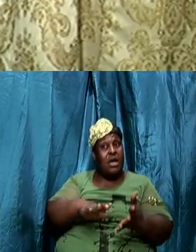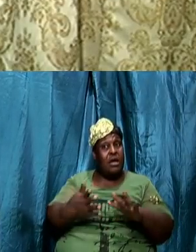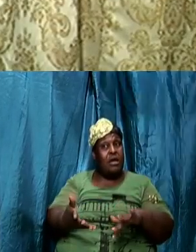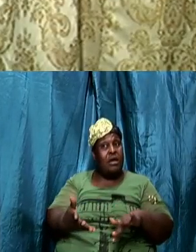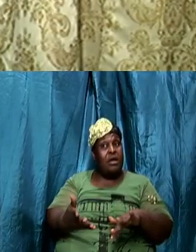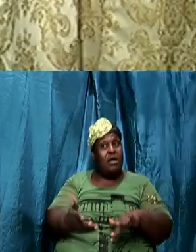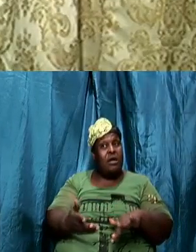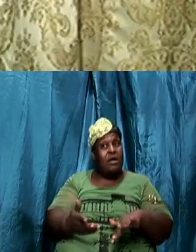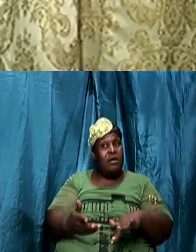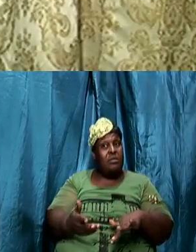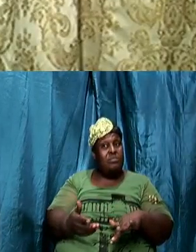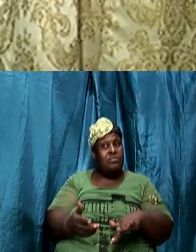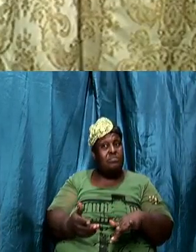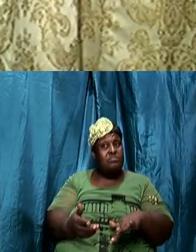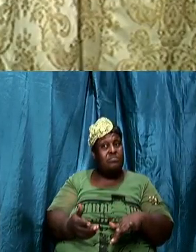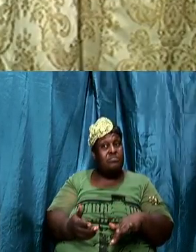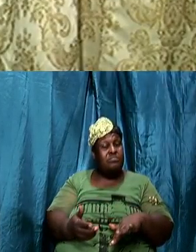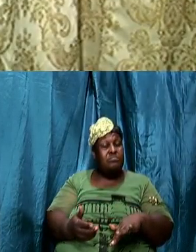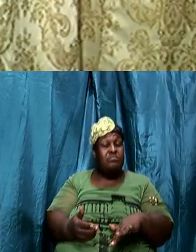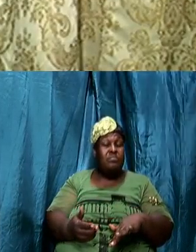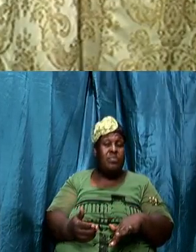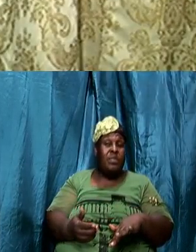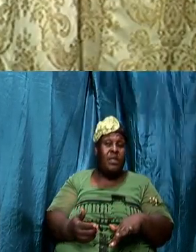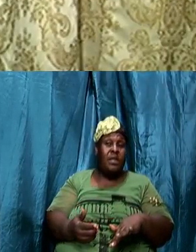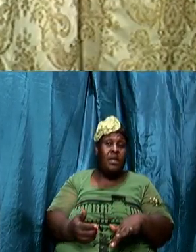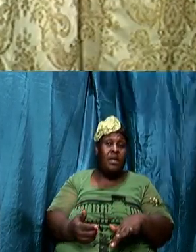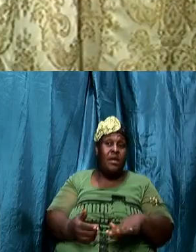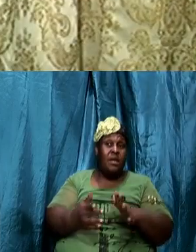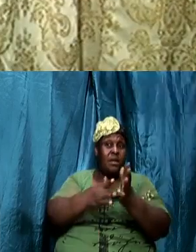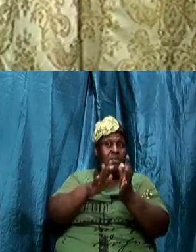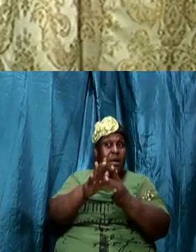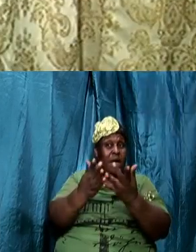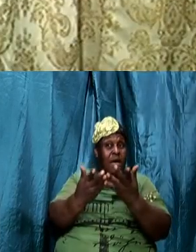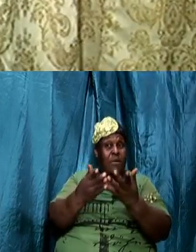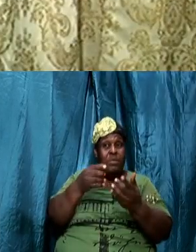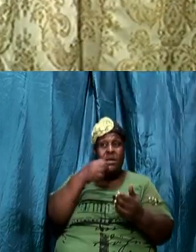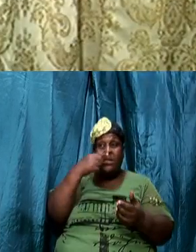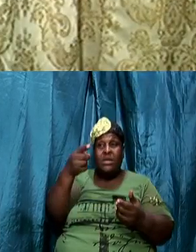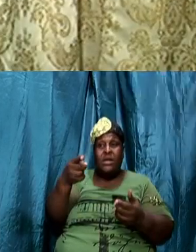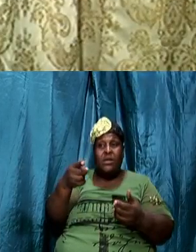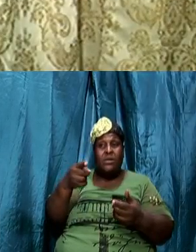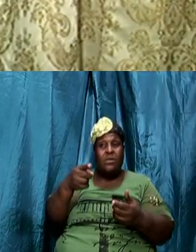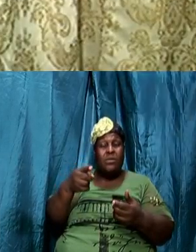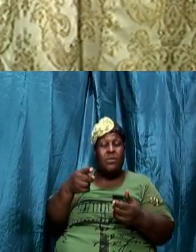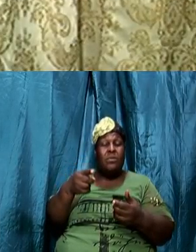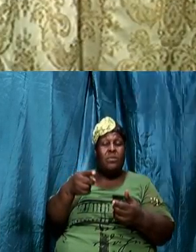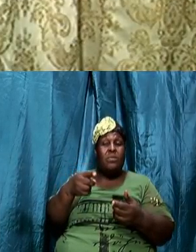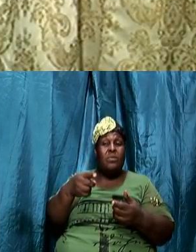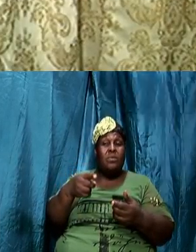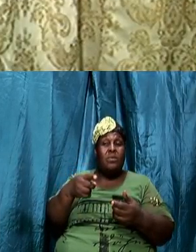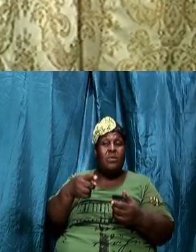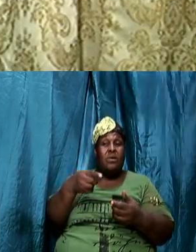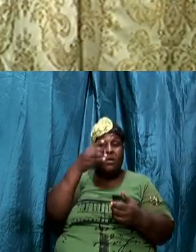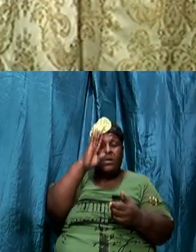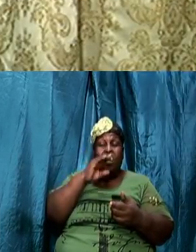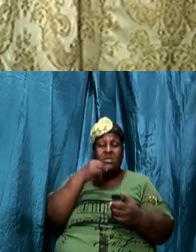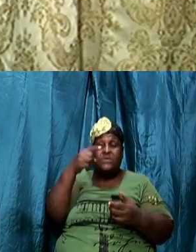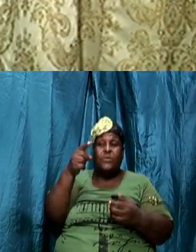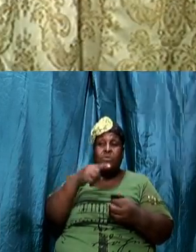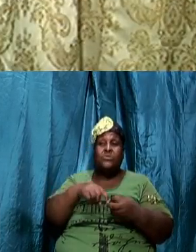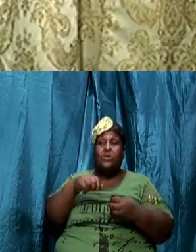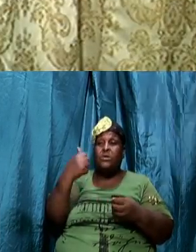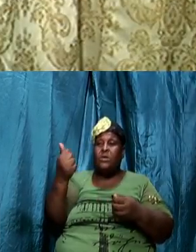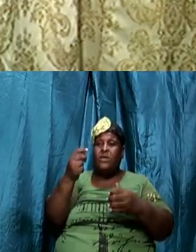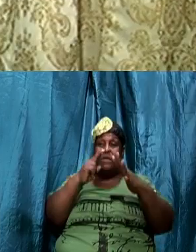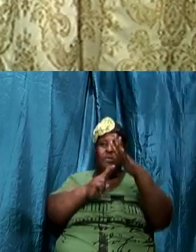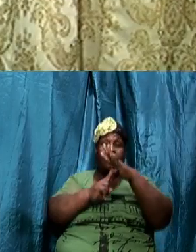of another prophet who God said, don't stop to the left nor to the right. Don't take this word and go across. And when you finish the Levite, go straight back and don't stop